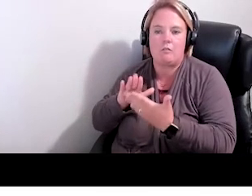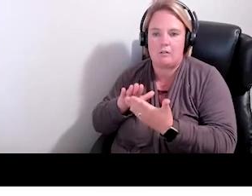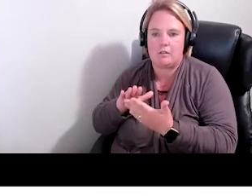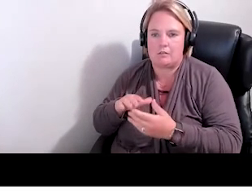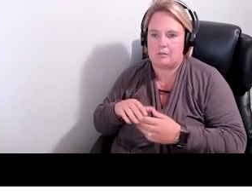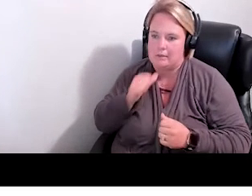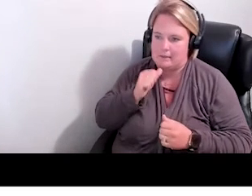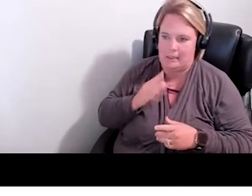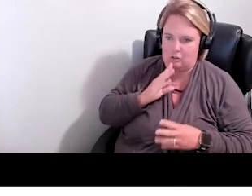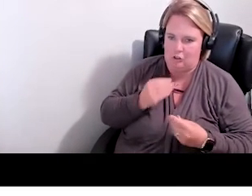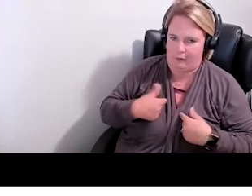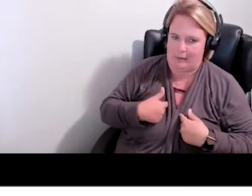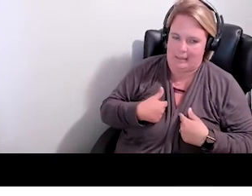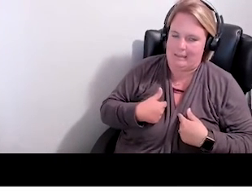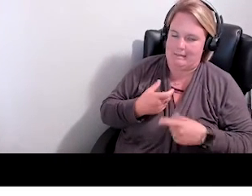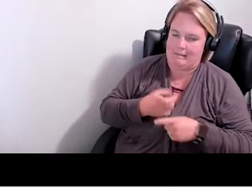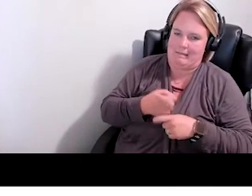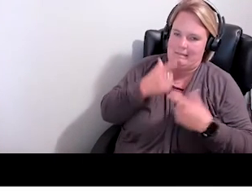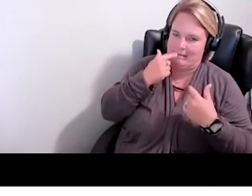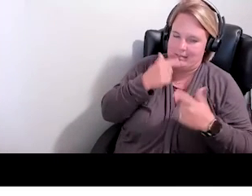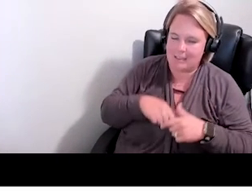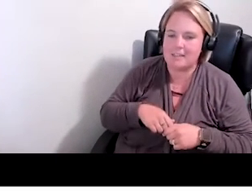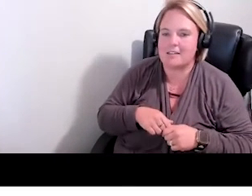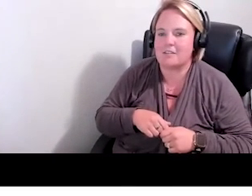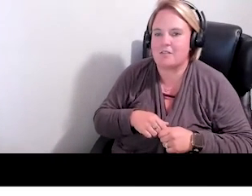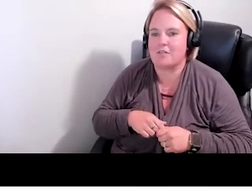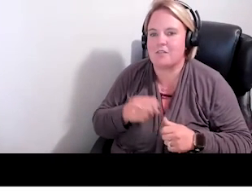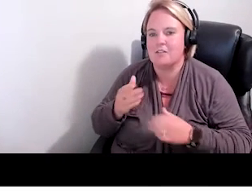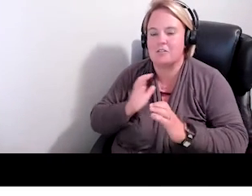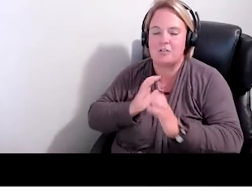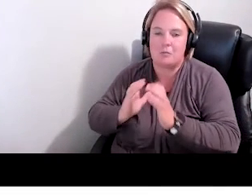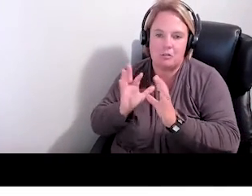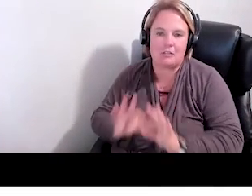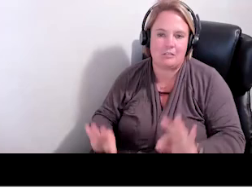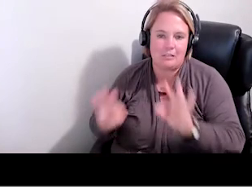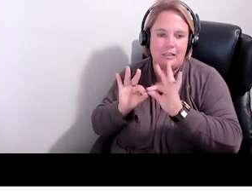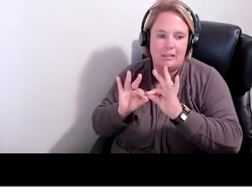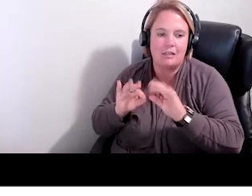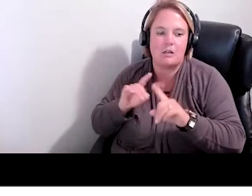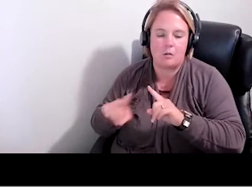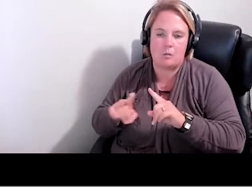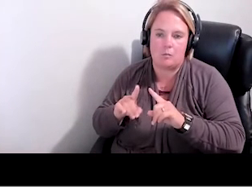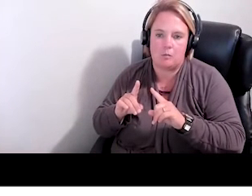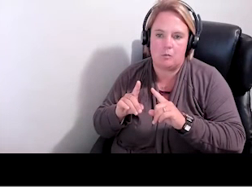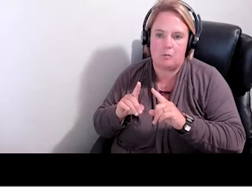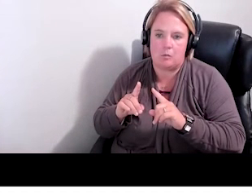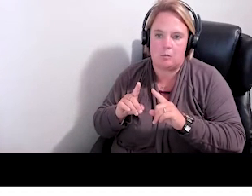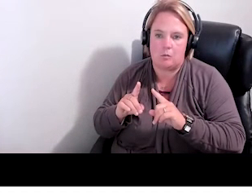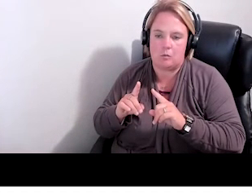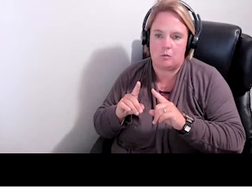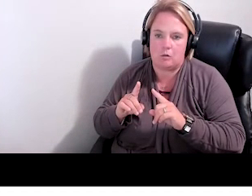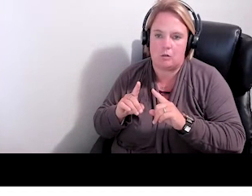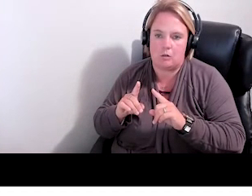for me. But nonetheless, yeah, so communication is the key. But in terms of people online, anyone have a question, or